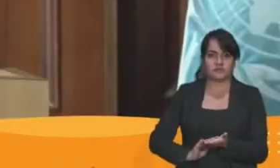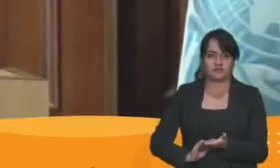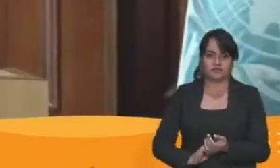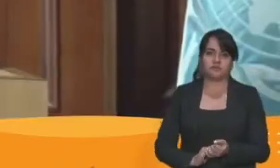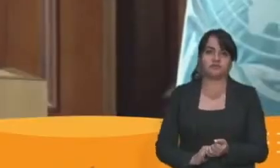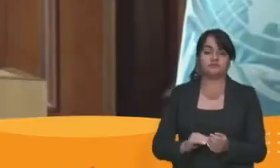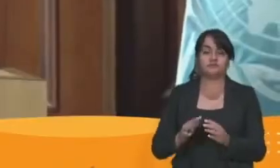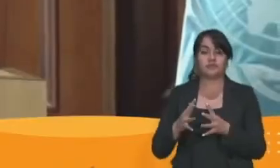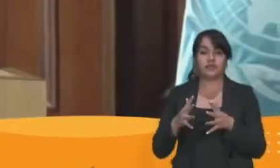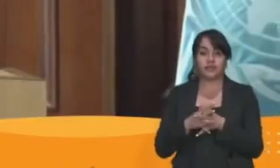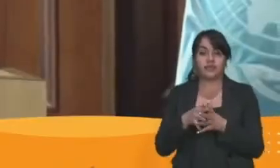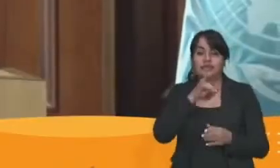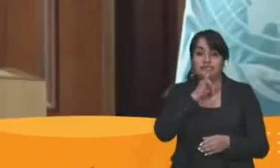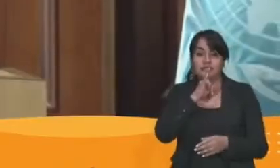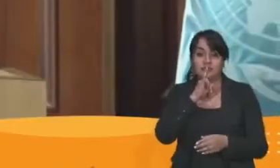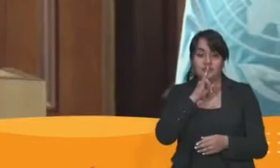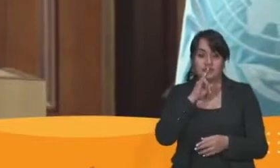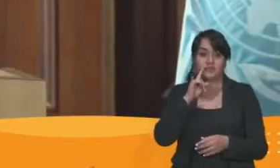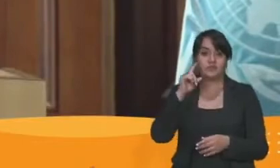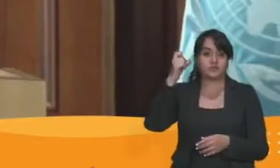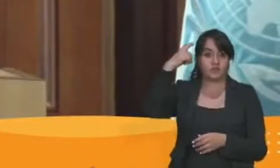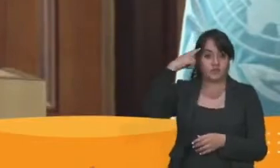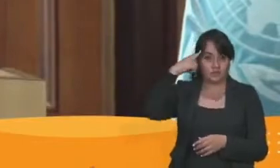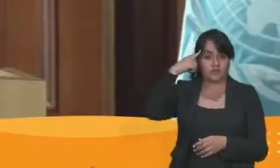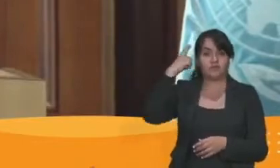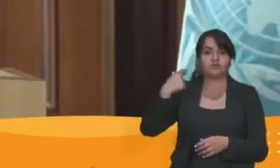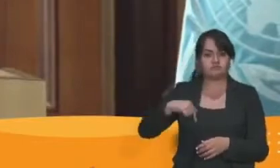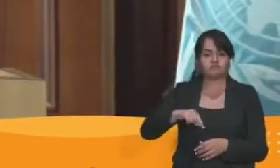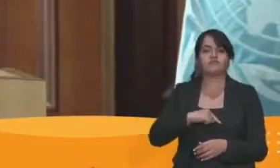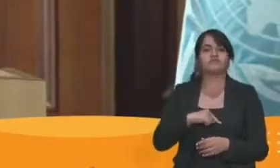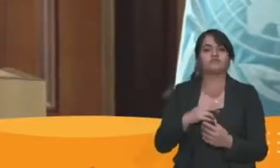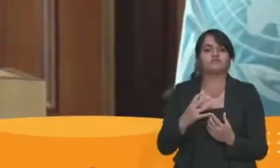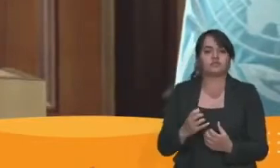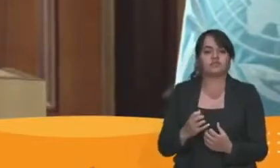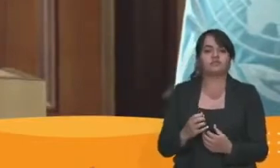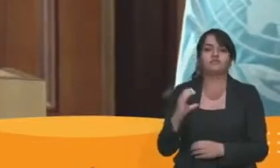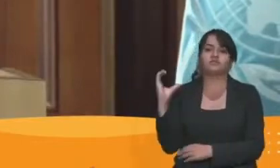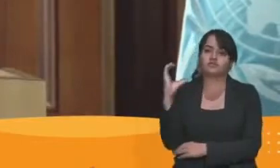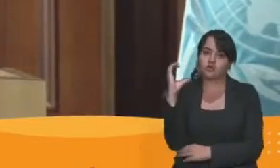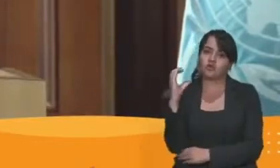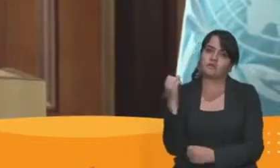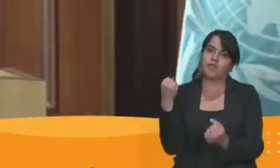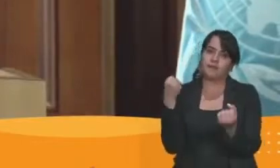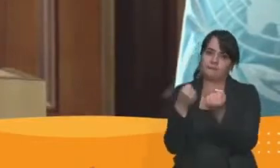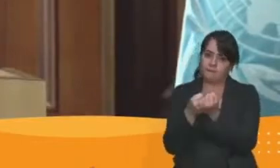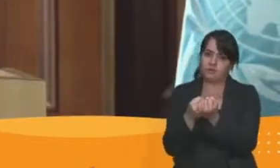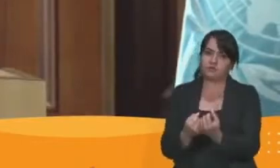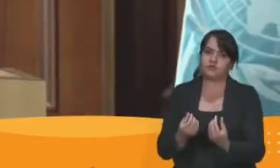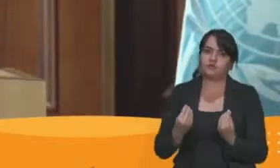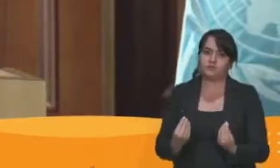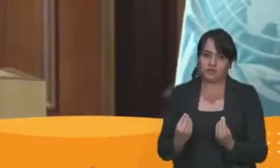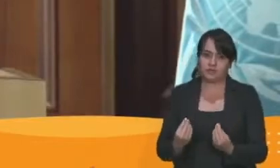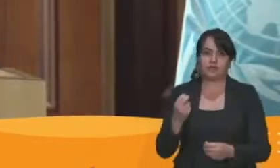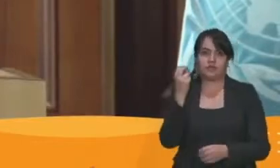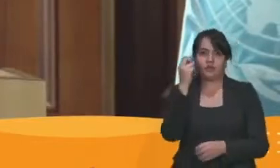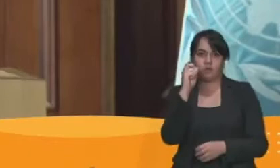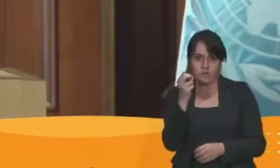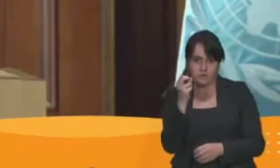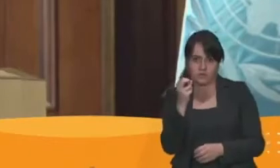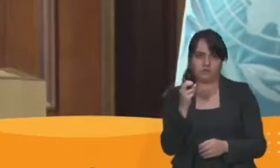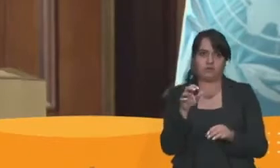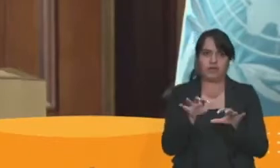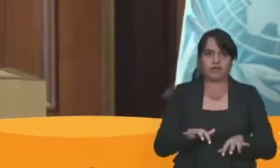States will continue to support Colombia with the institutional endeavors against the illicit